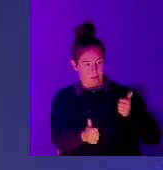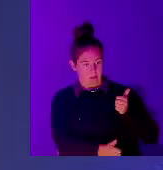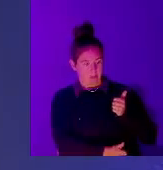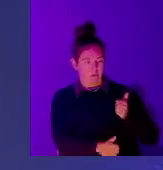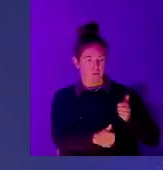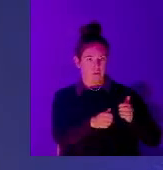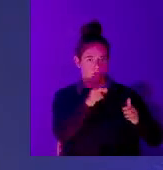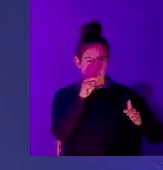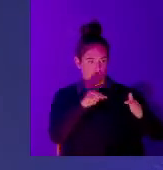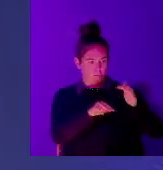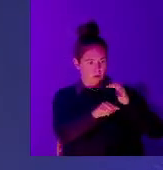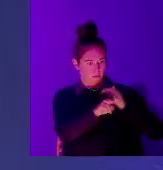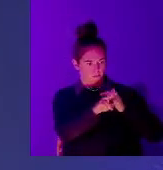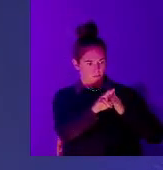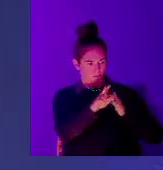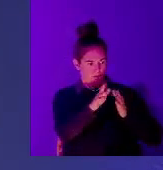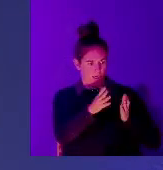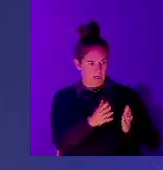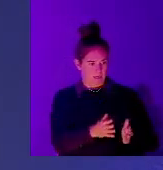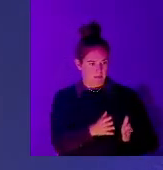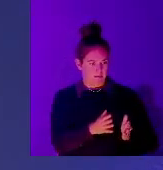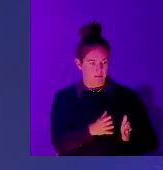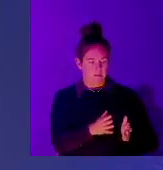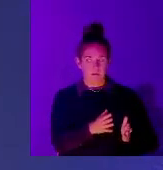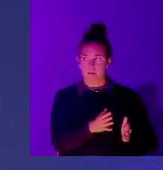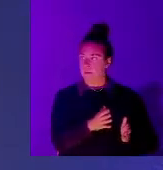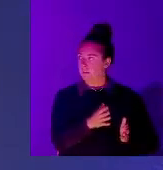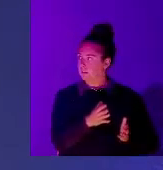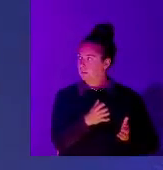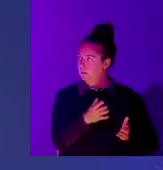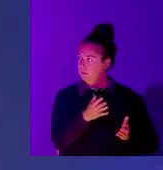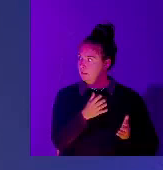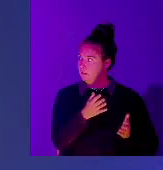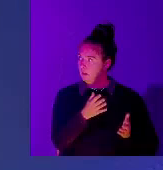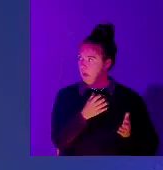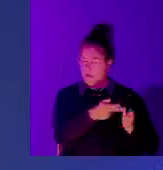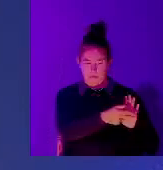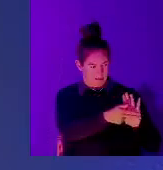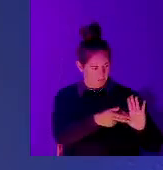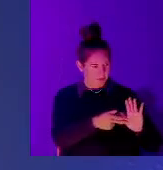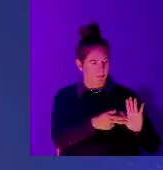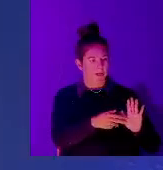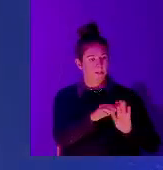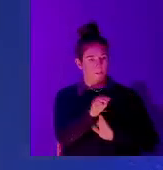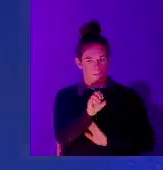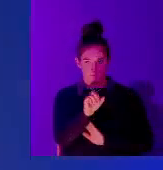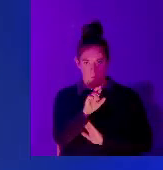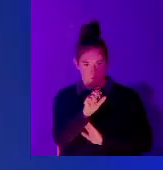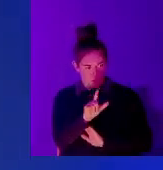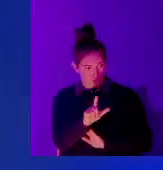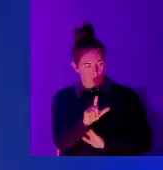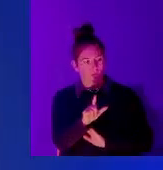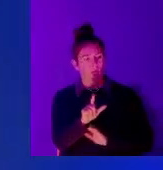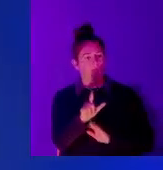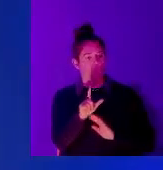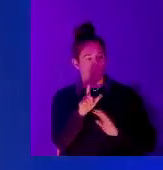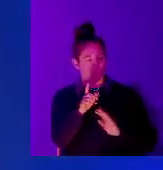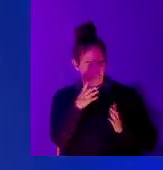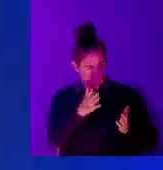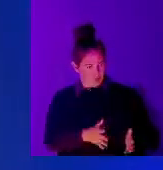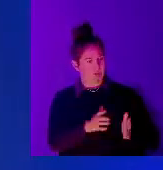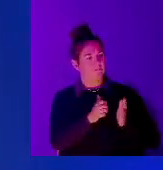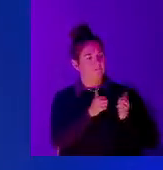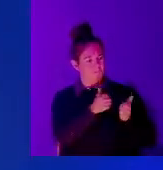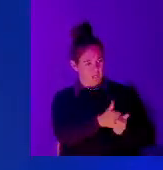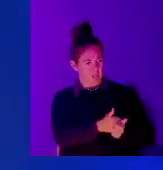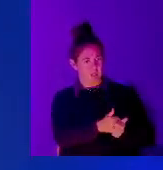of spiritual truths, as a moral, saintly example to follow, or anything else, know